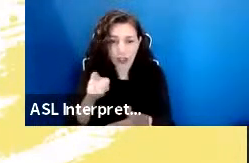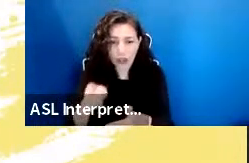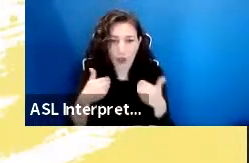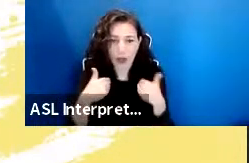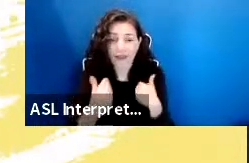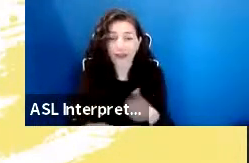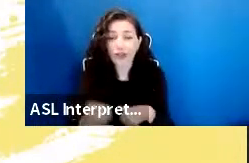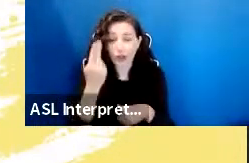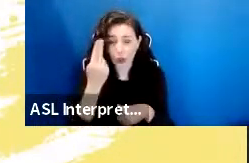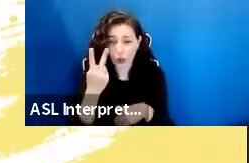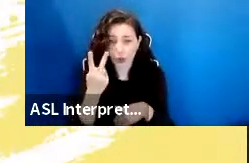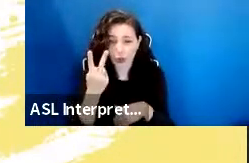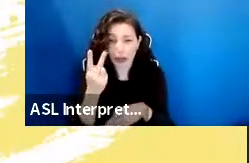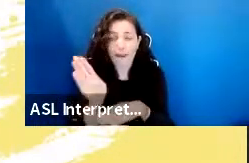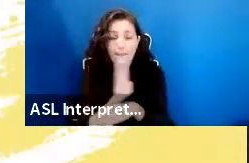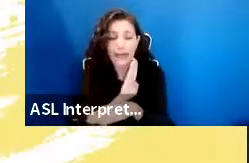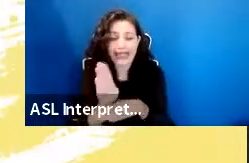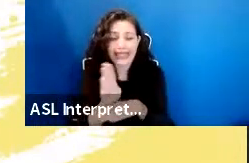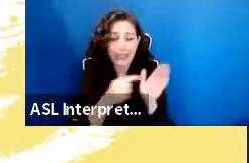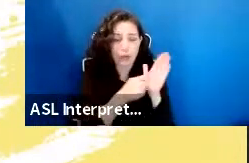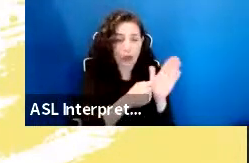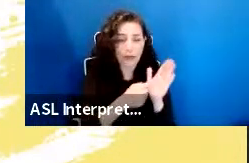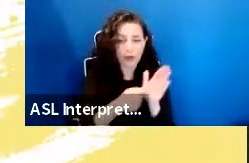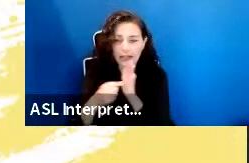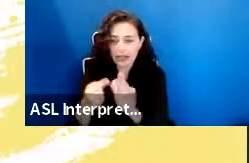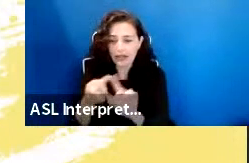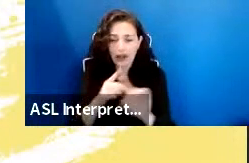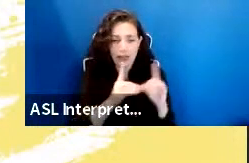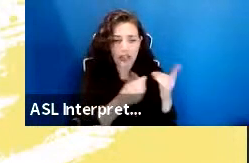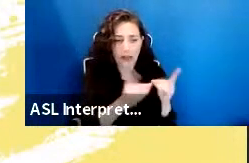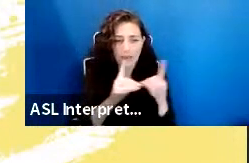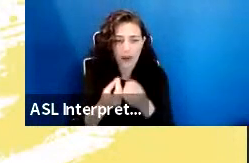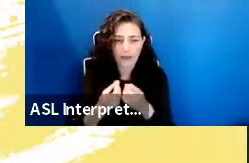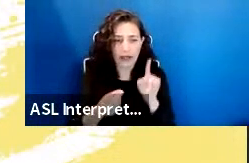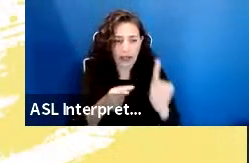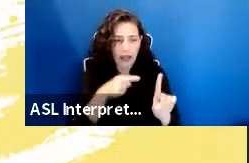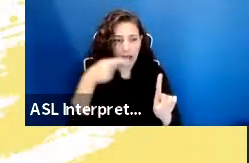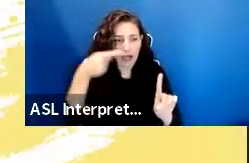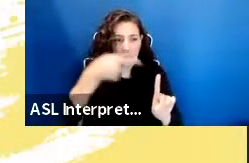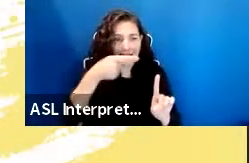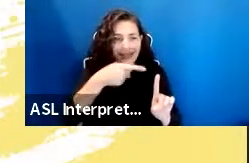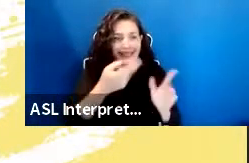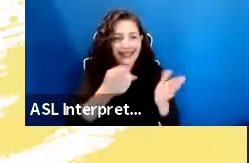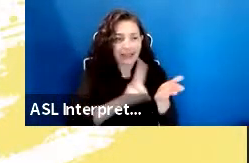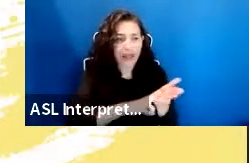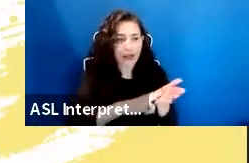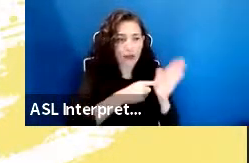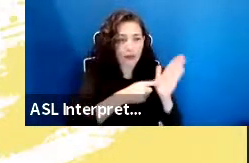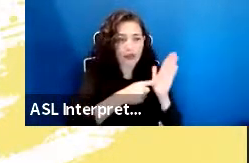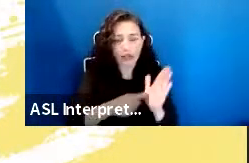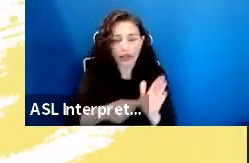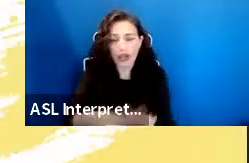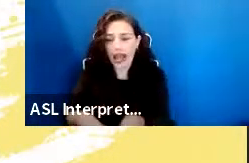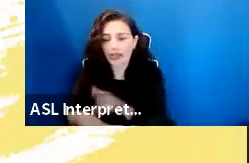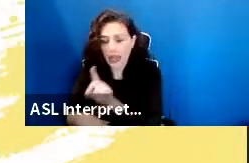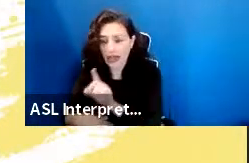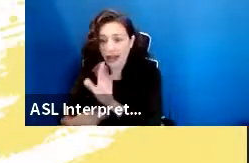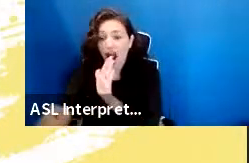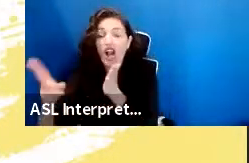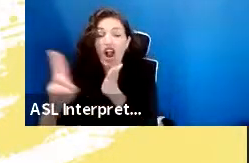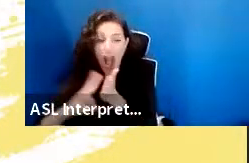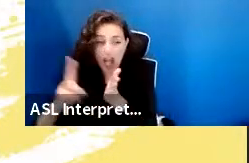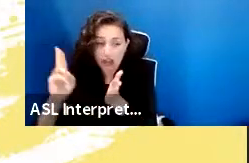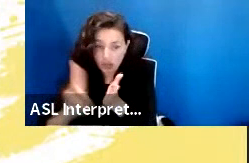business representatives from our department, and that is a signatory representative and a contracts representative. Your point